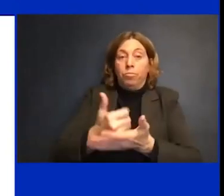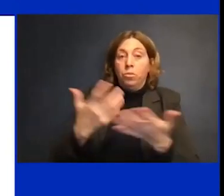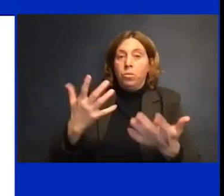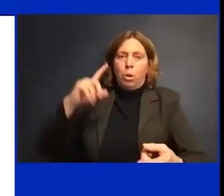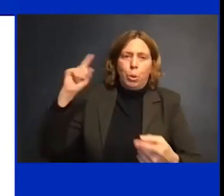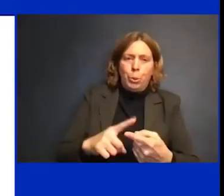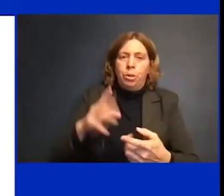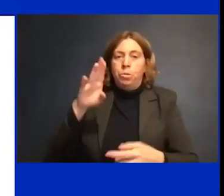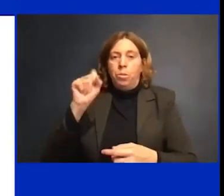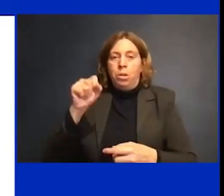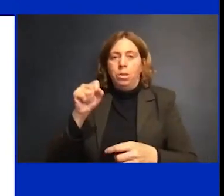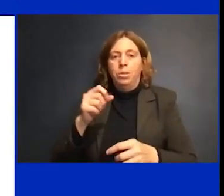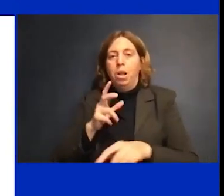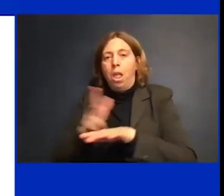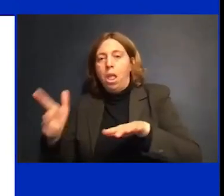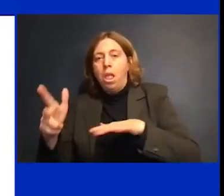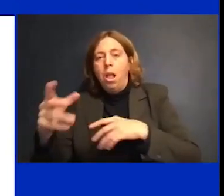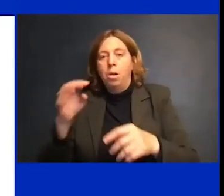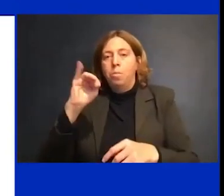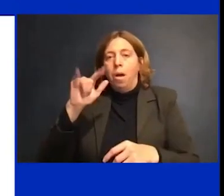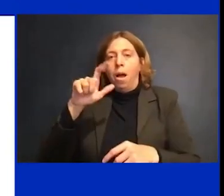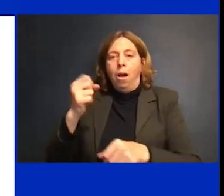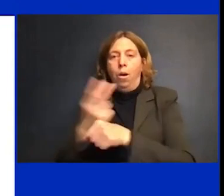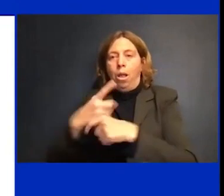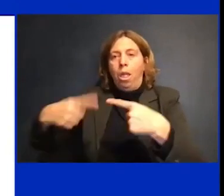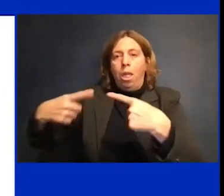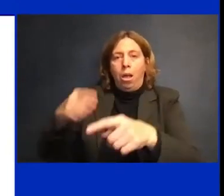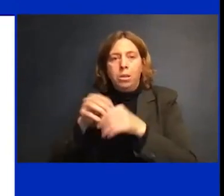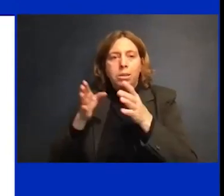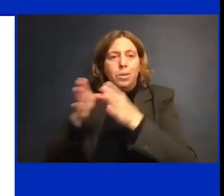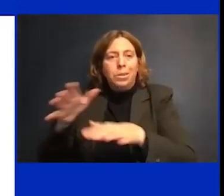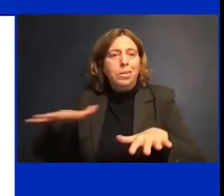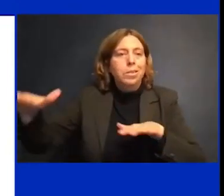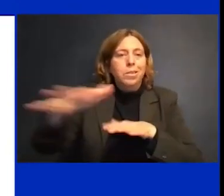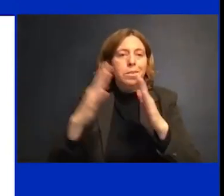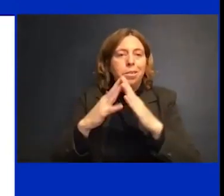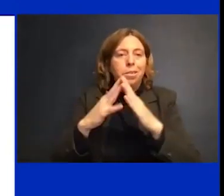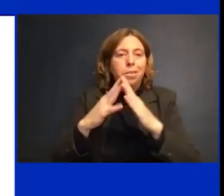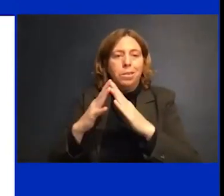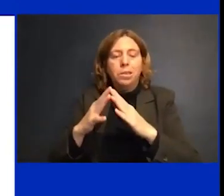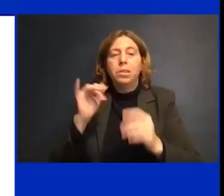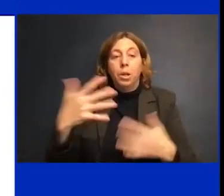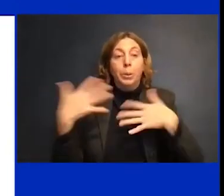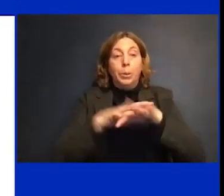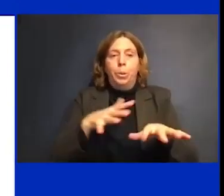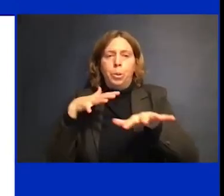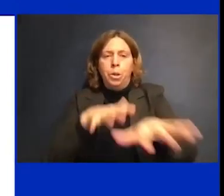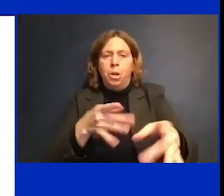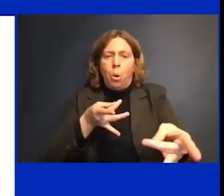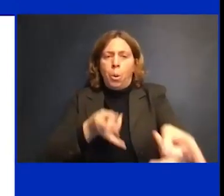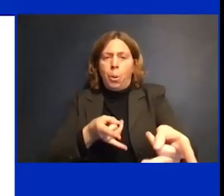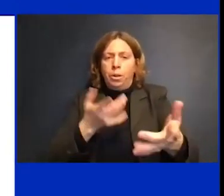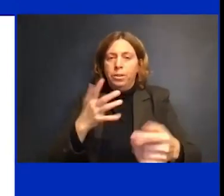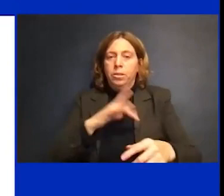vehicle miles traveled on city streets. This streamlined traffic flow will enhance the reliability of bus